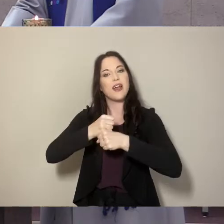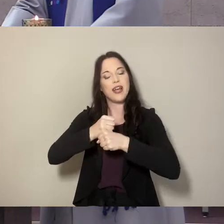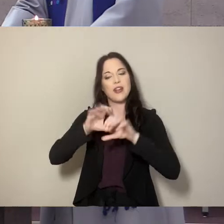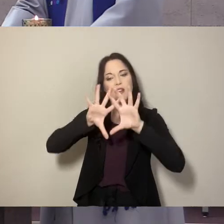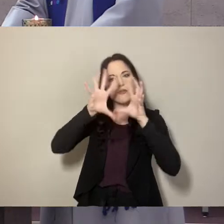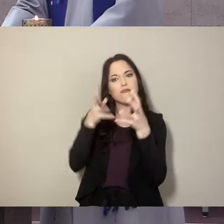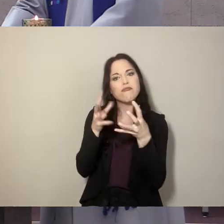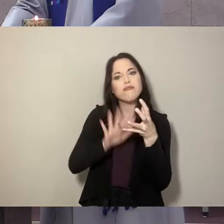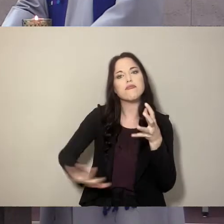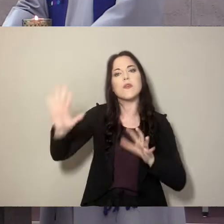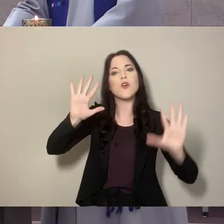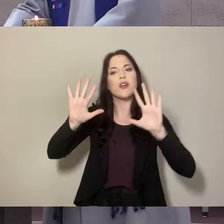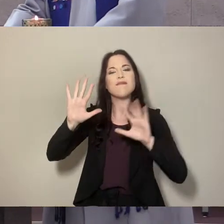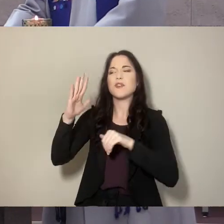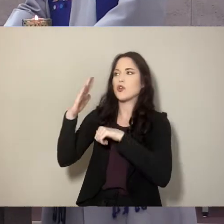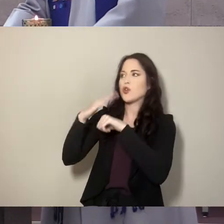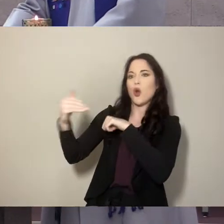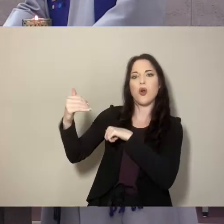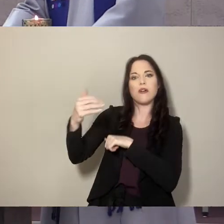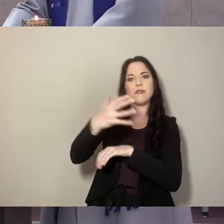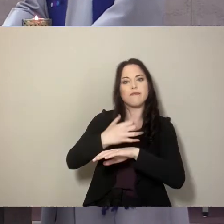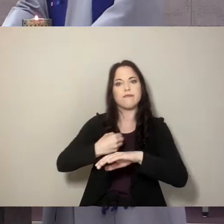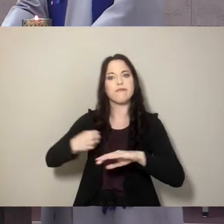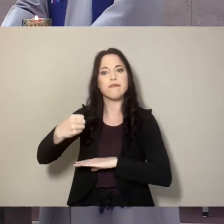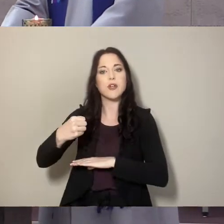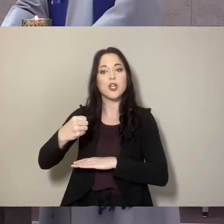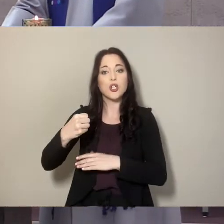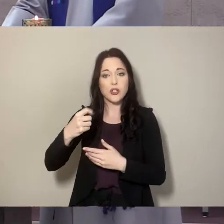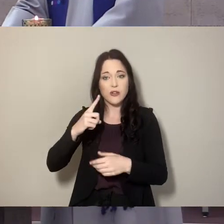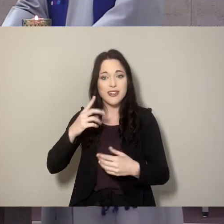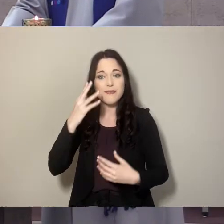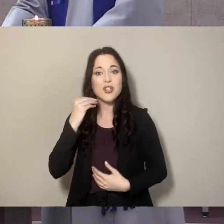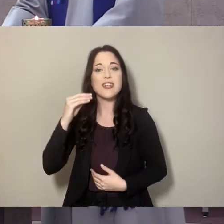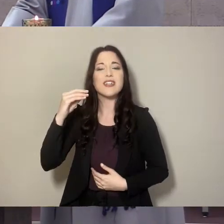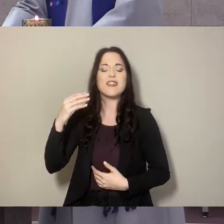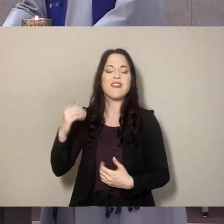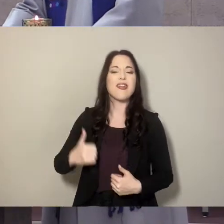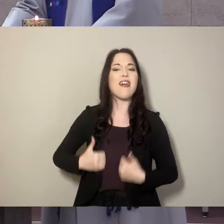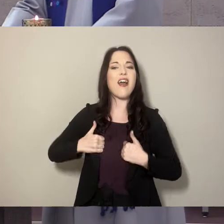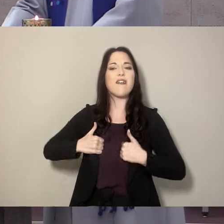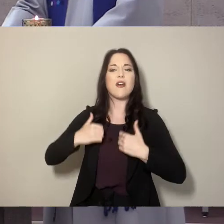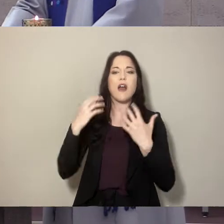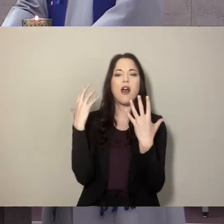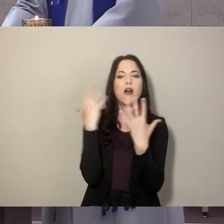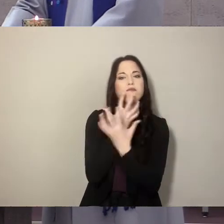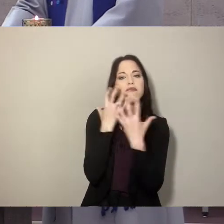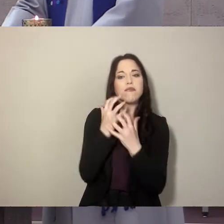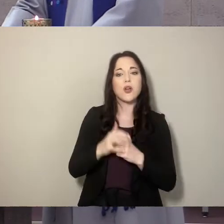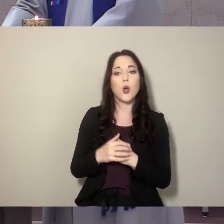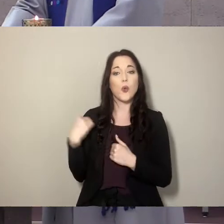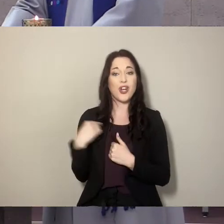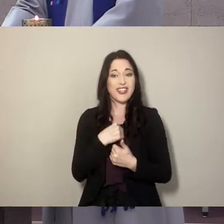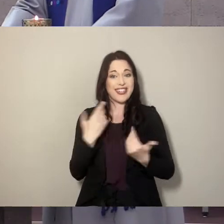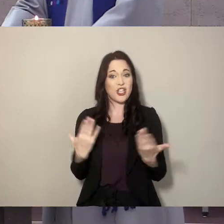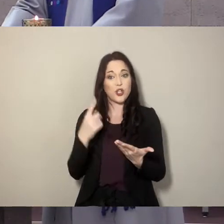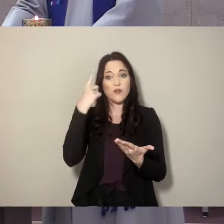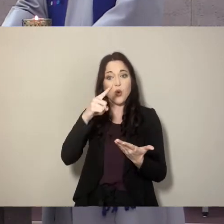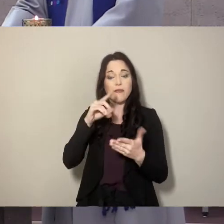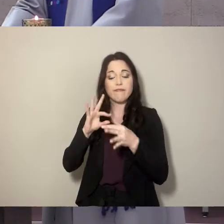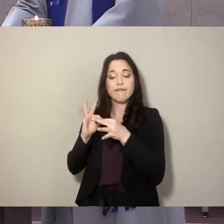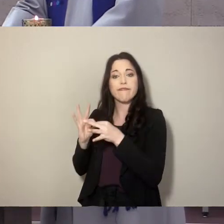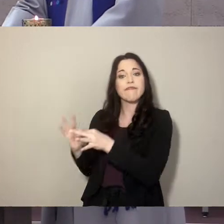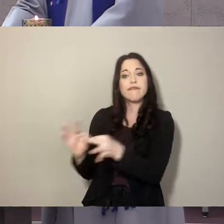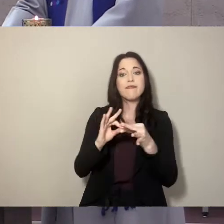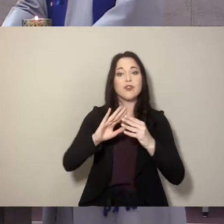and the God who calls us to fullness of life. We're also here to connect as community, to know that we're not alone, that we